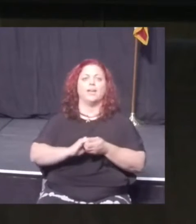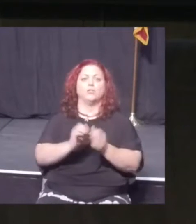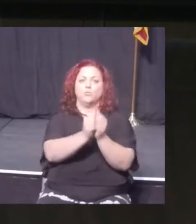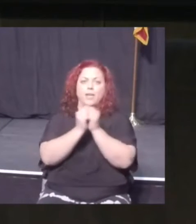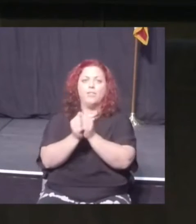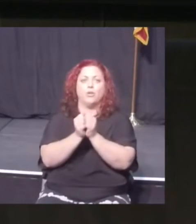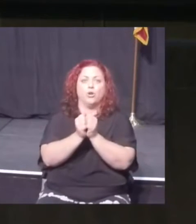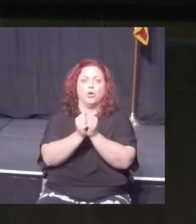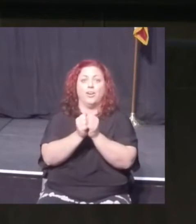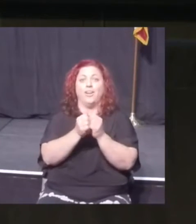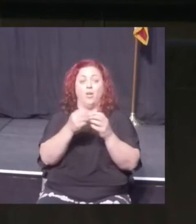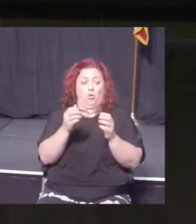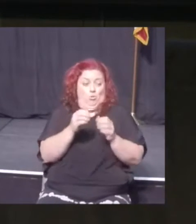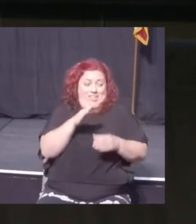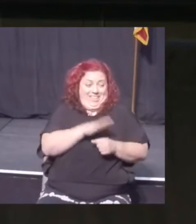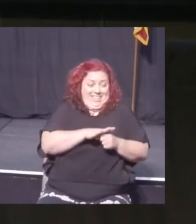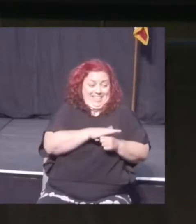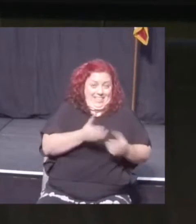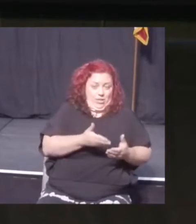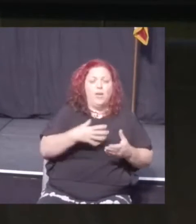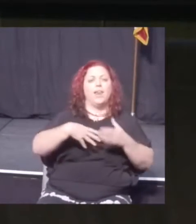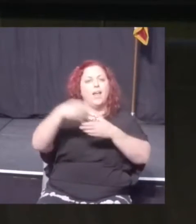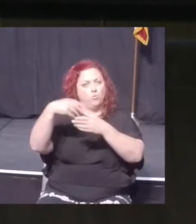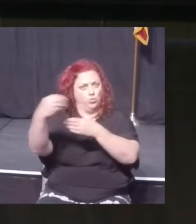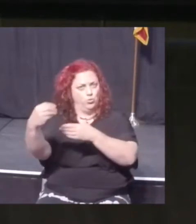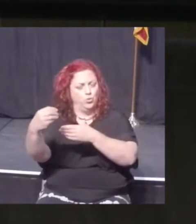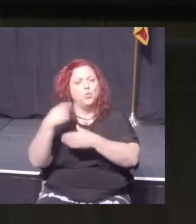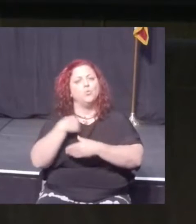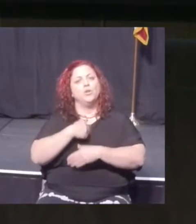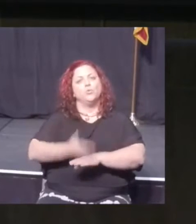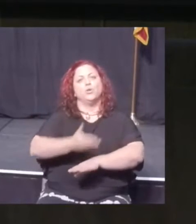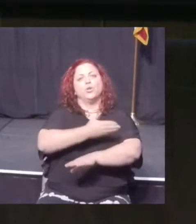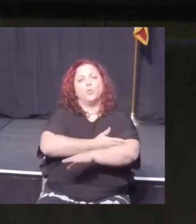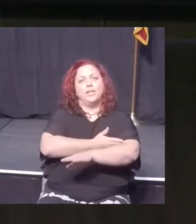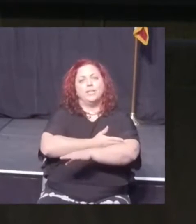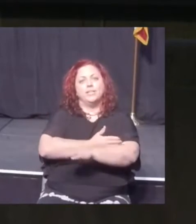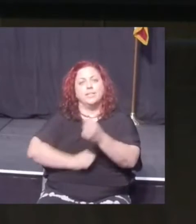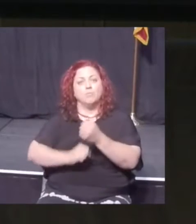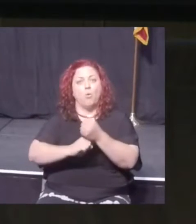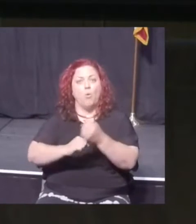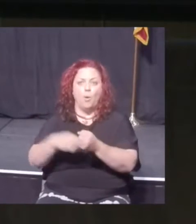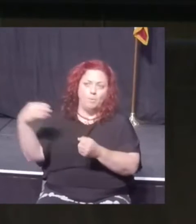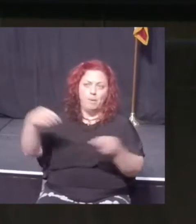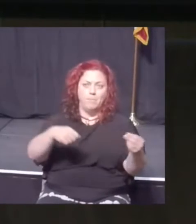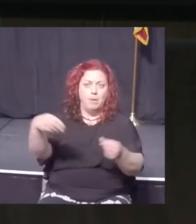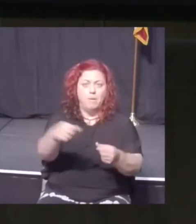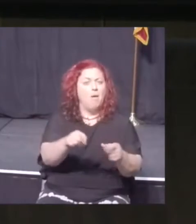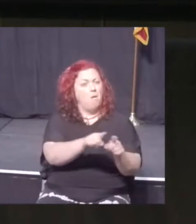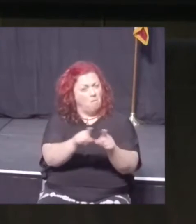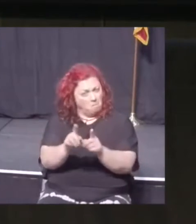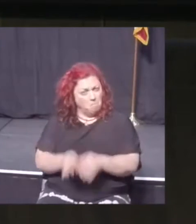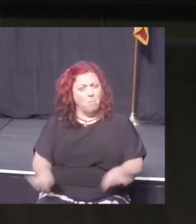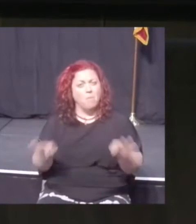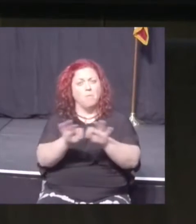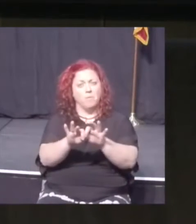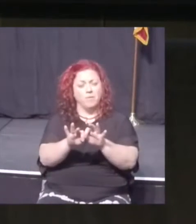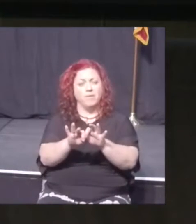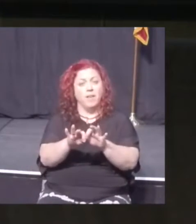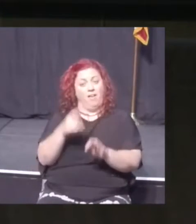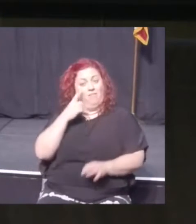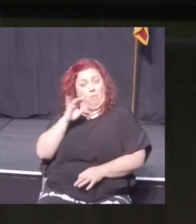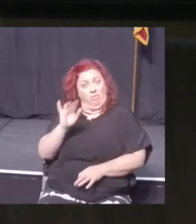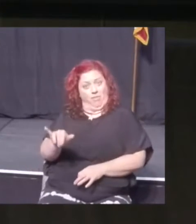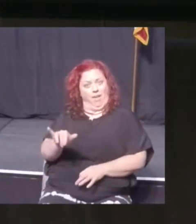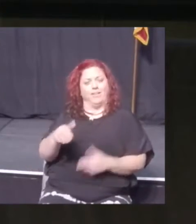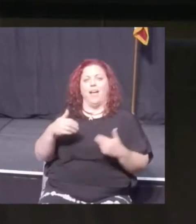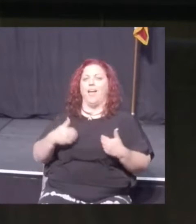internally and externally. Increasing philanthropic support is also vital. And on that front,